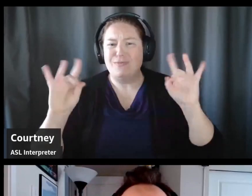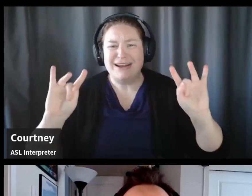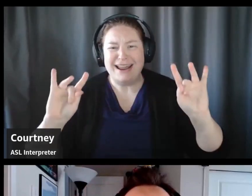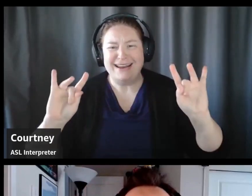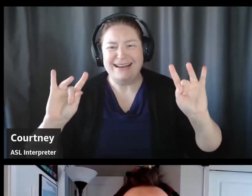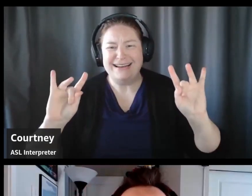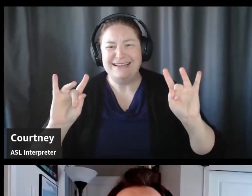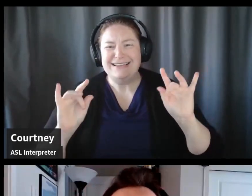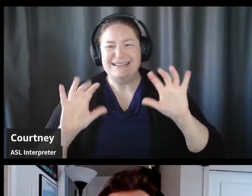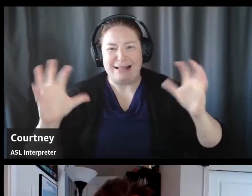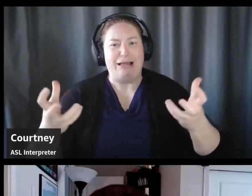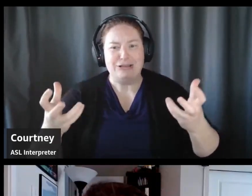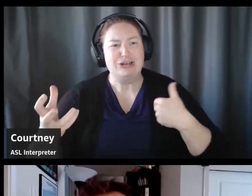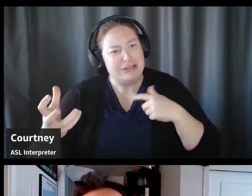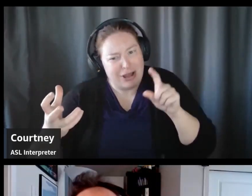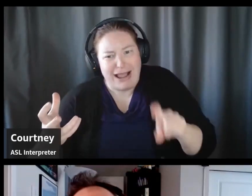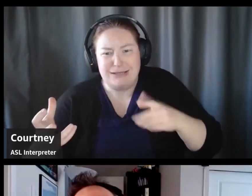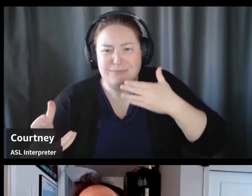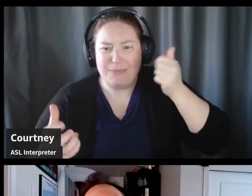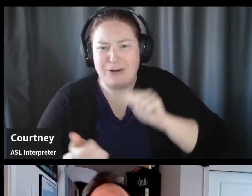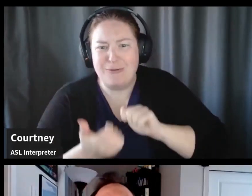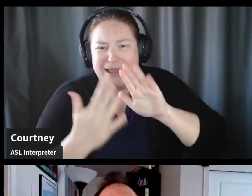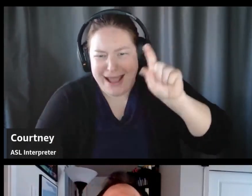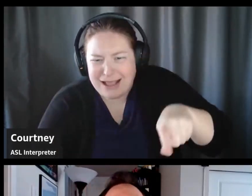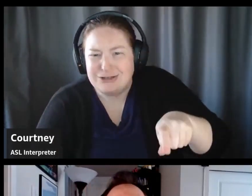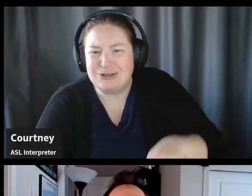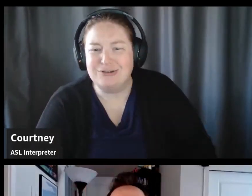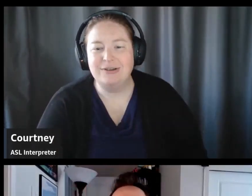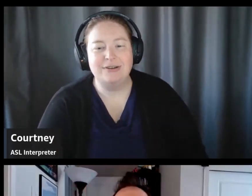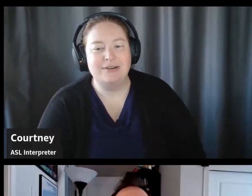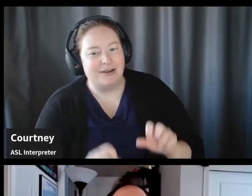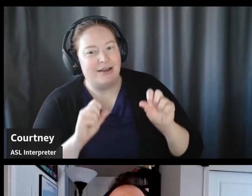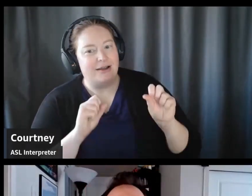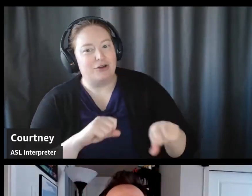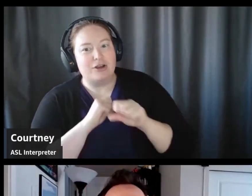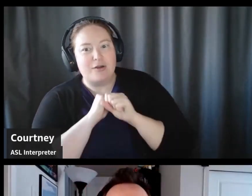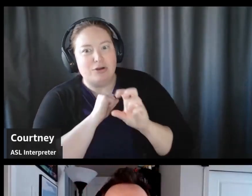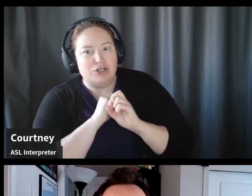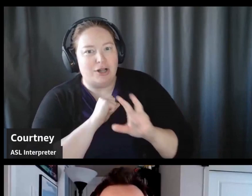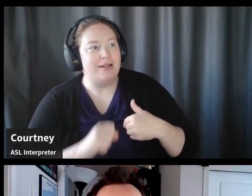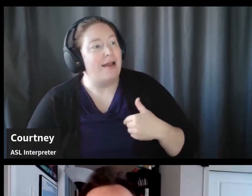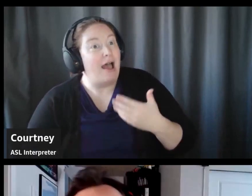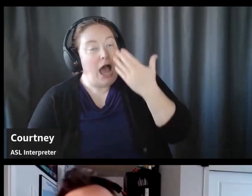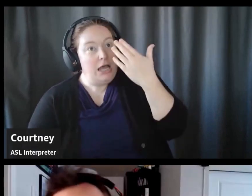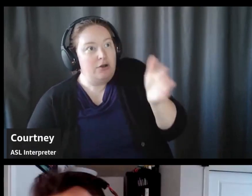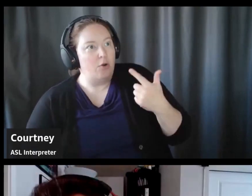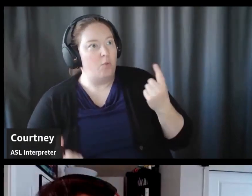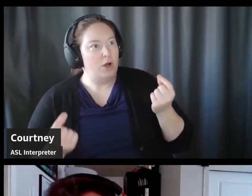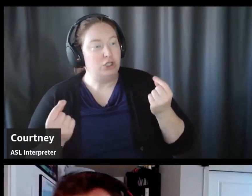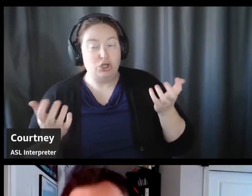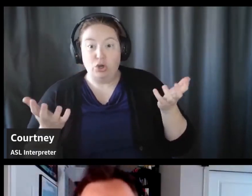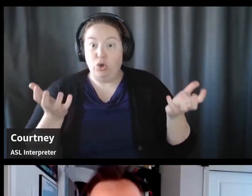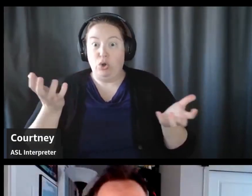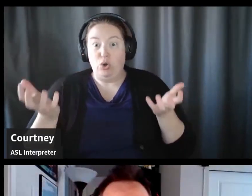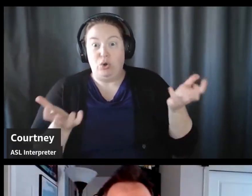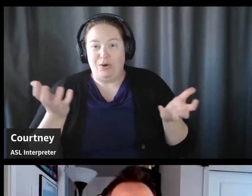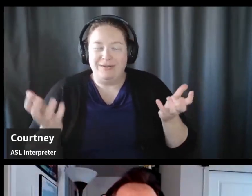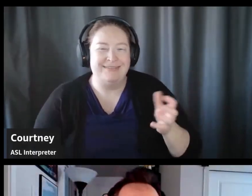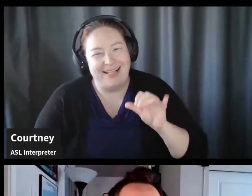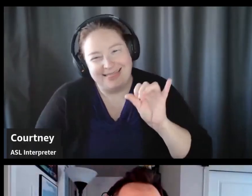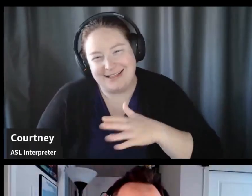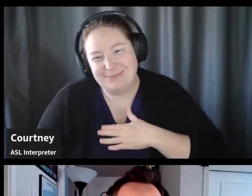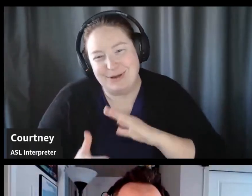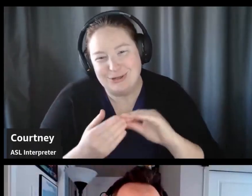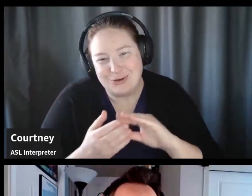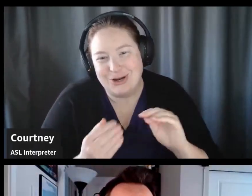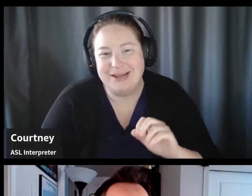to be a better way. I could just do a commercial about it. Like, I don't know what to do. Yeah. Anyway, that was my story. It's